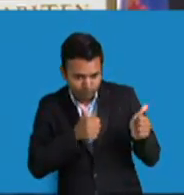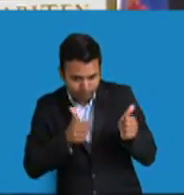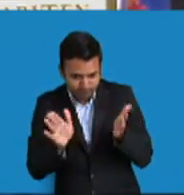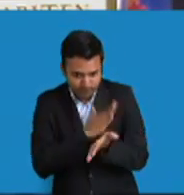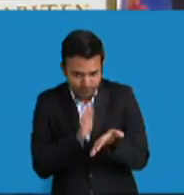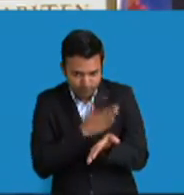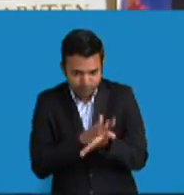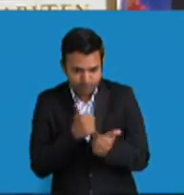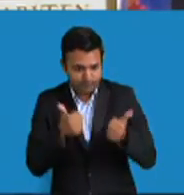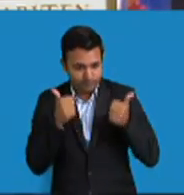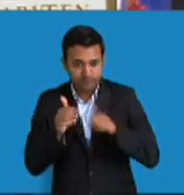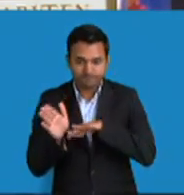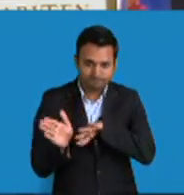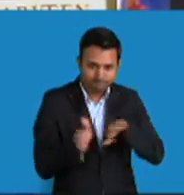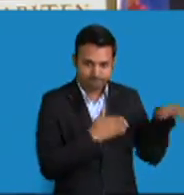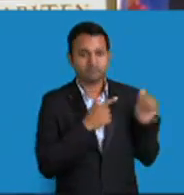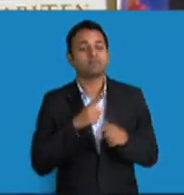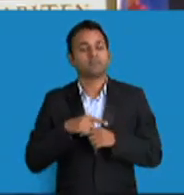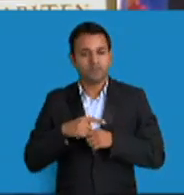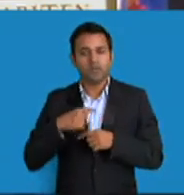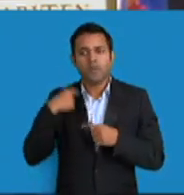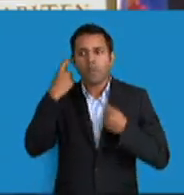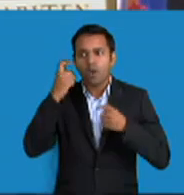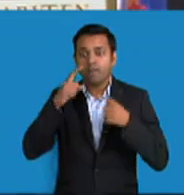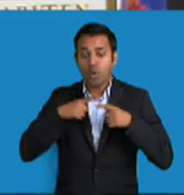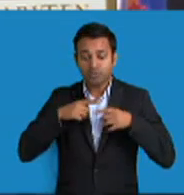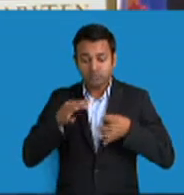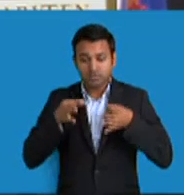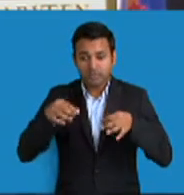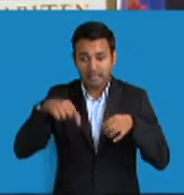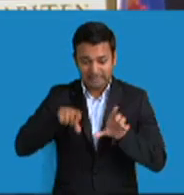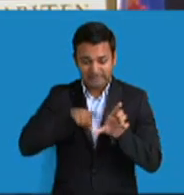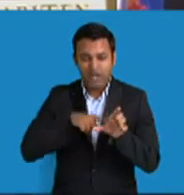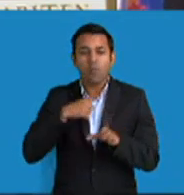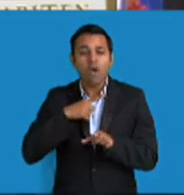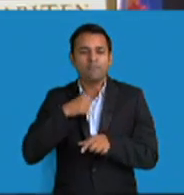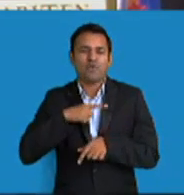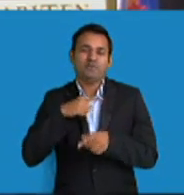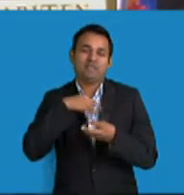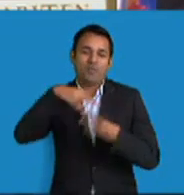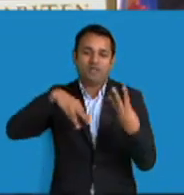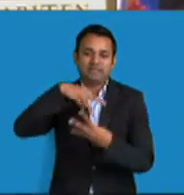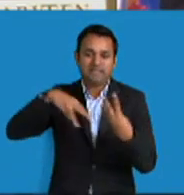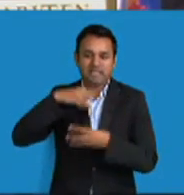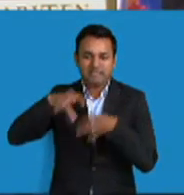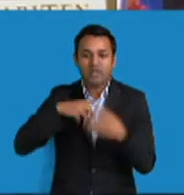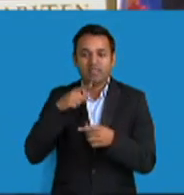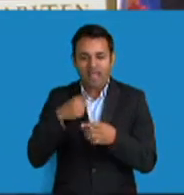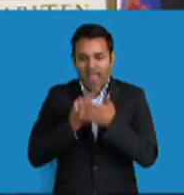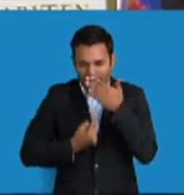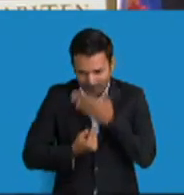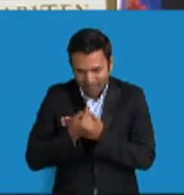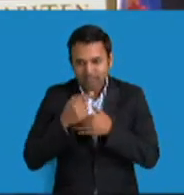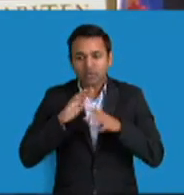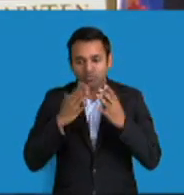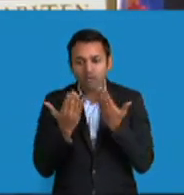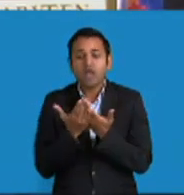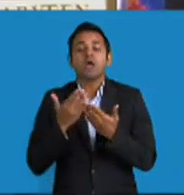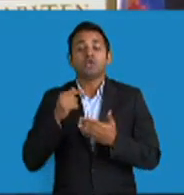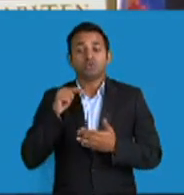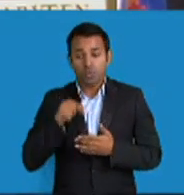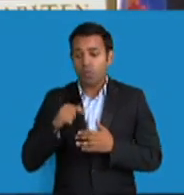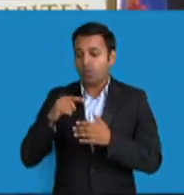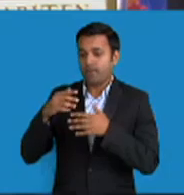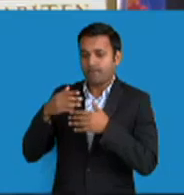over this year, given the effect of Cyclone Winston. But together, the management, heads of schools,